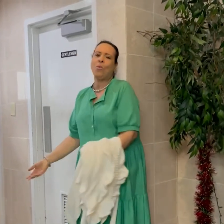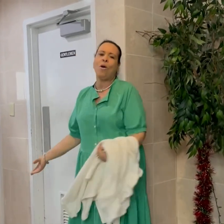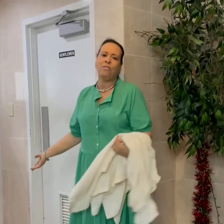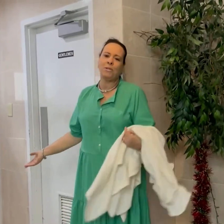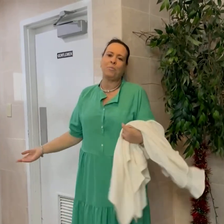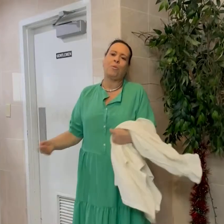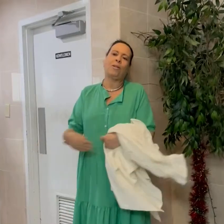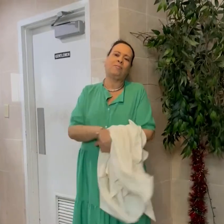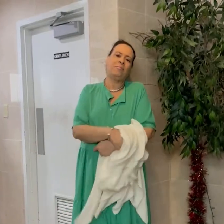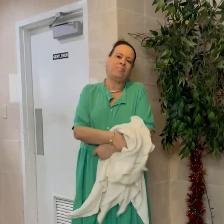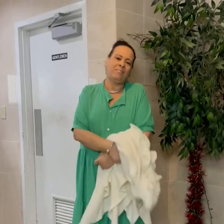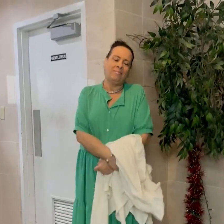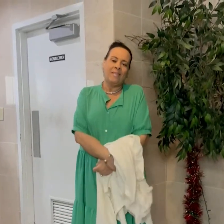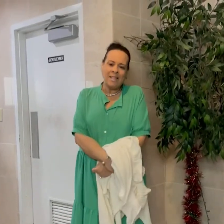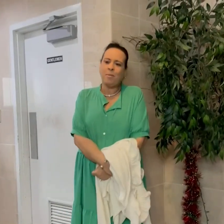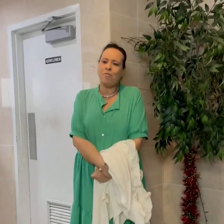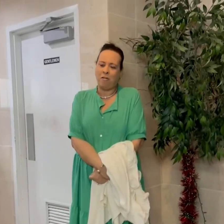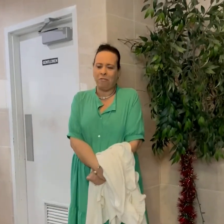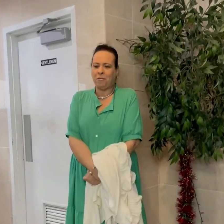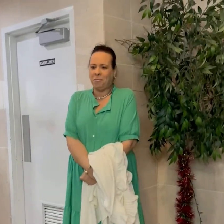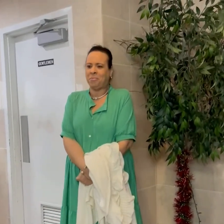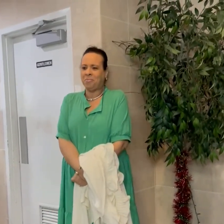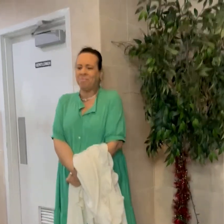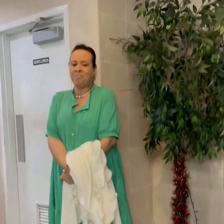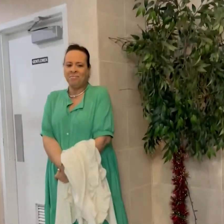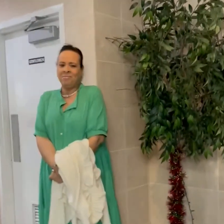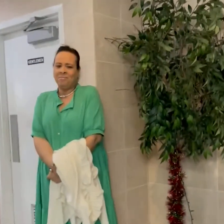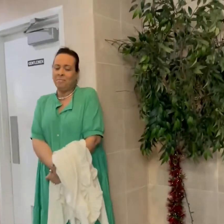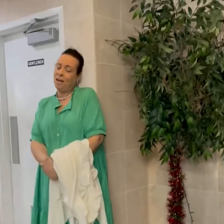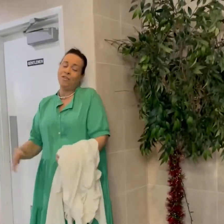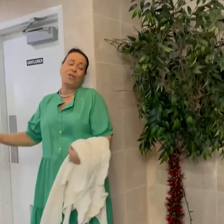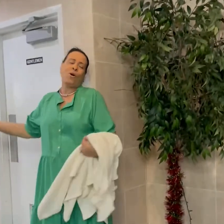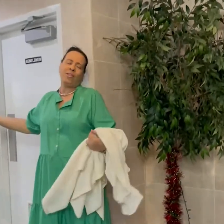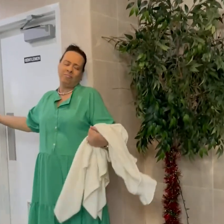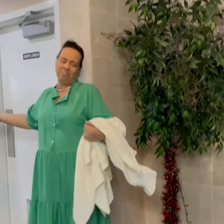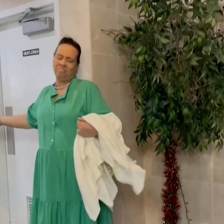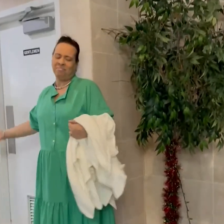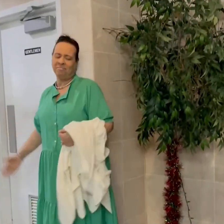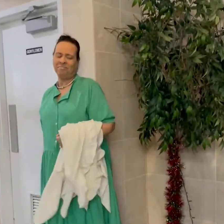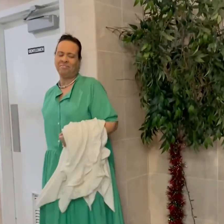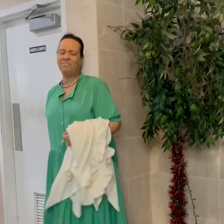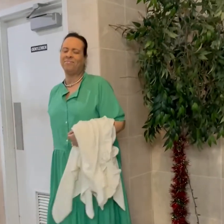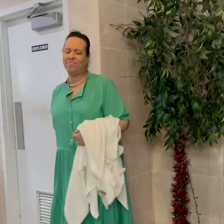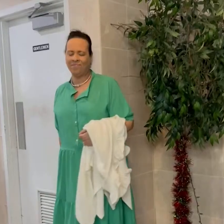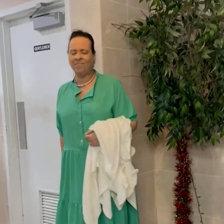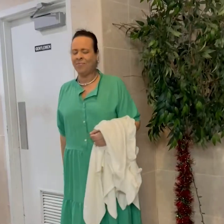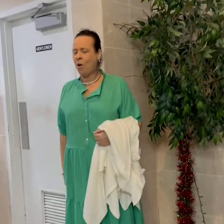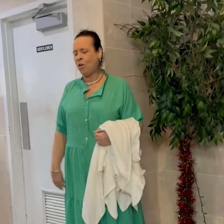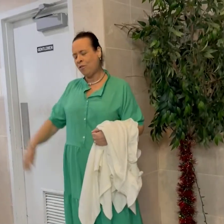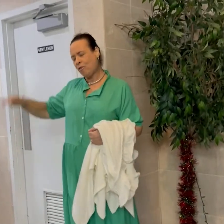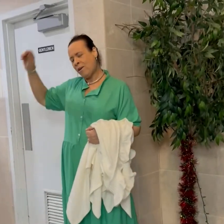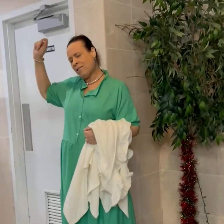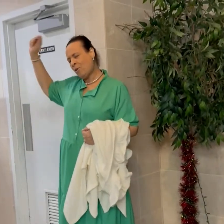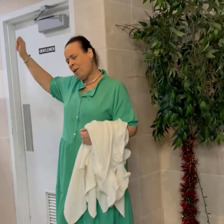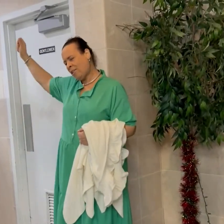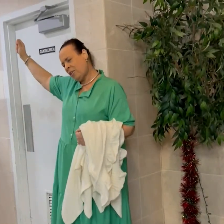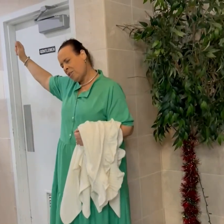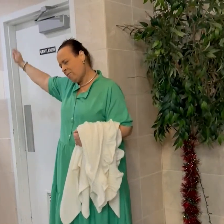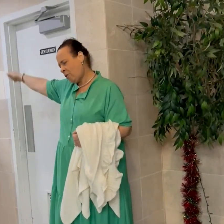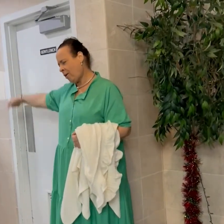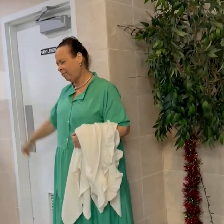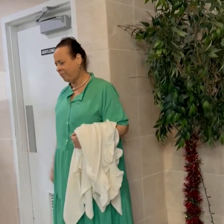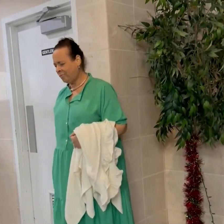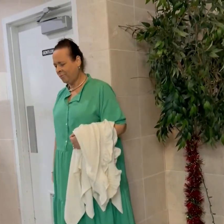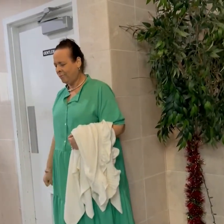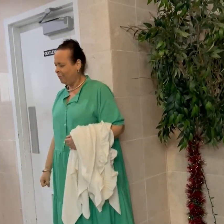I thank you all for the support. It's been rough, but I've endured. Yes. Only the grace of God, the